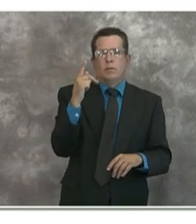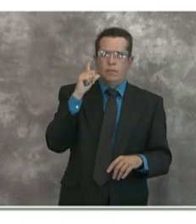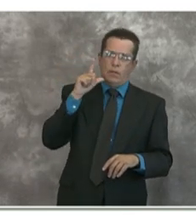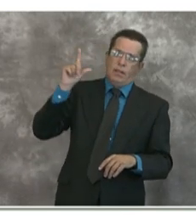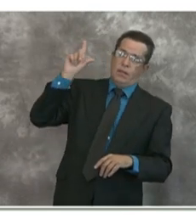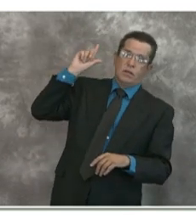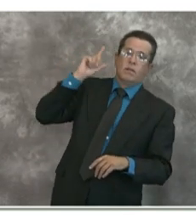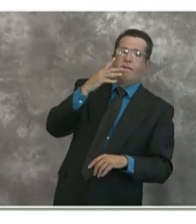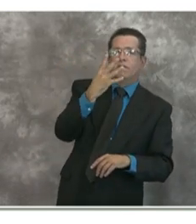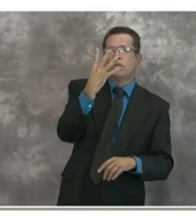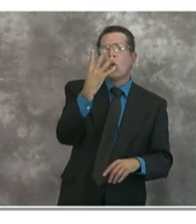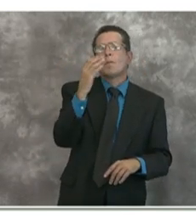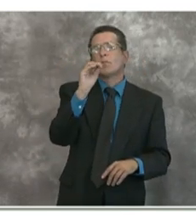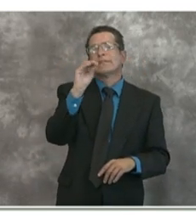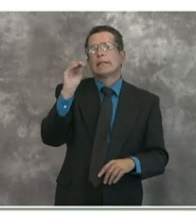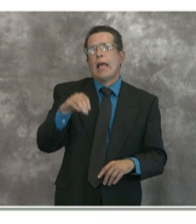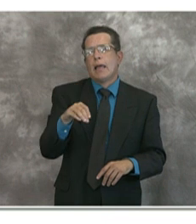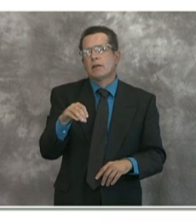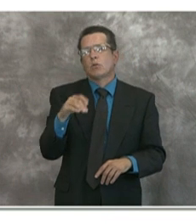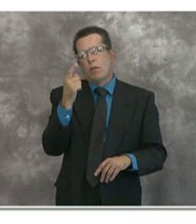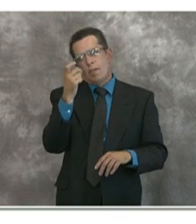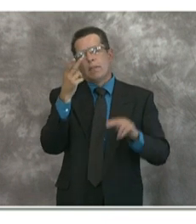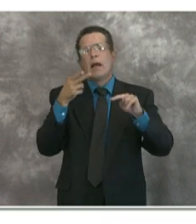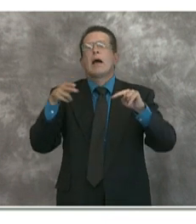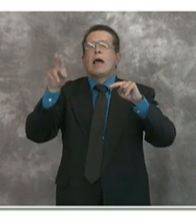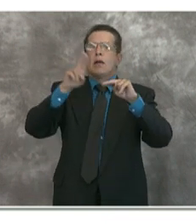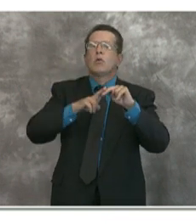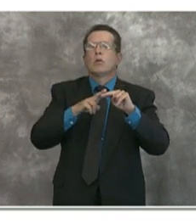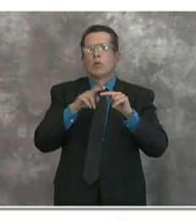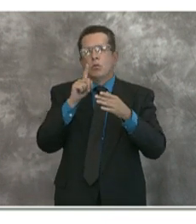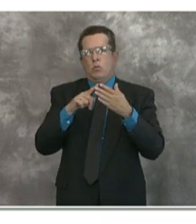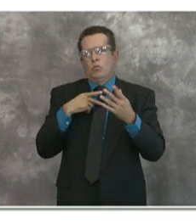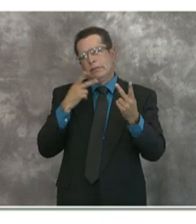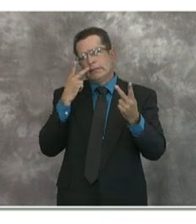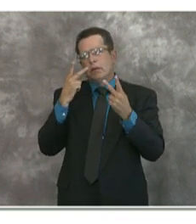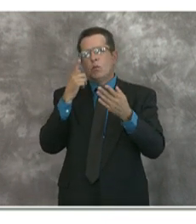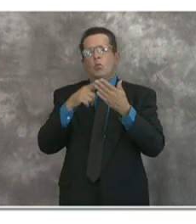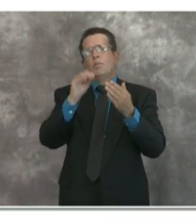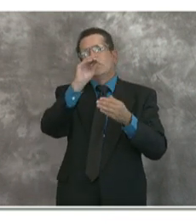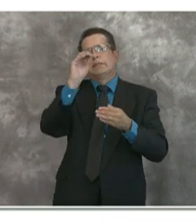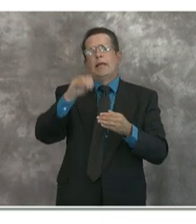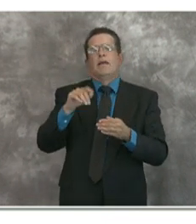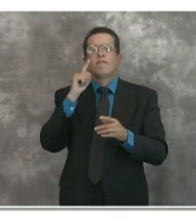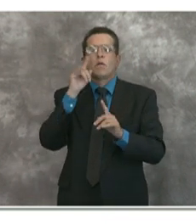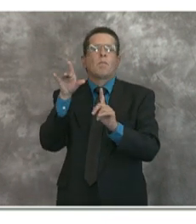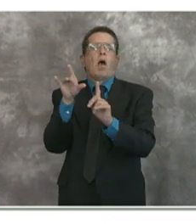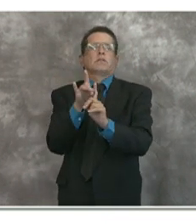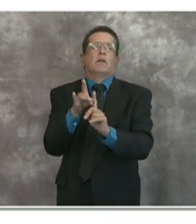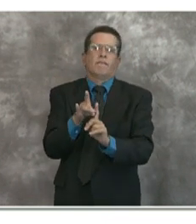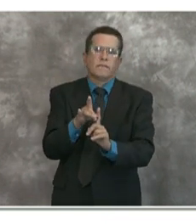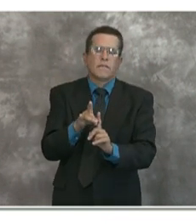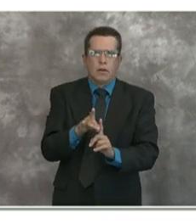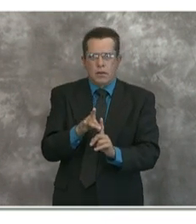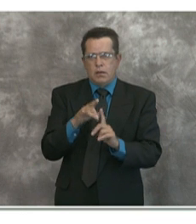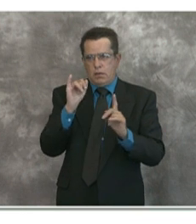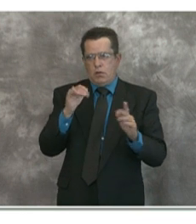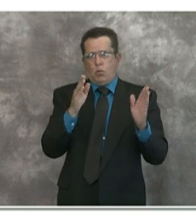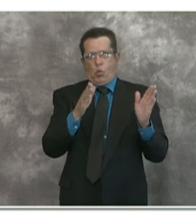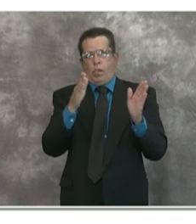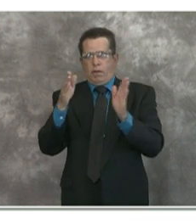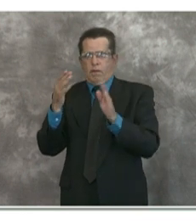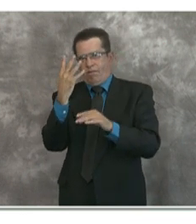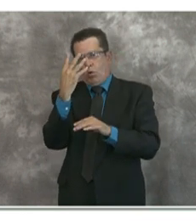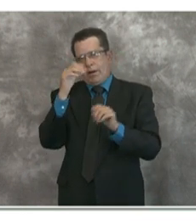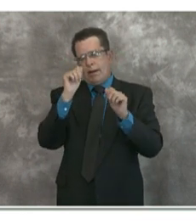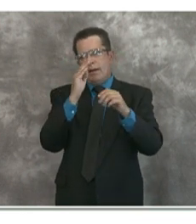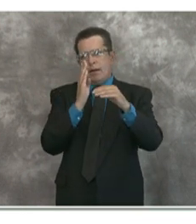were 4%, so a slight uptick in what we're seeing as a percentage of positive. Our rolling 14-day average there